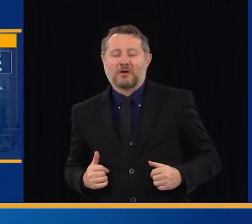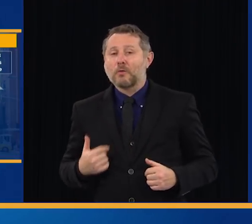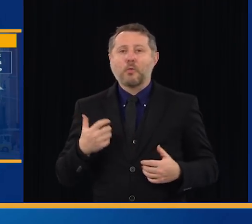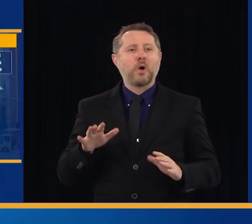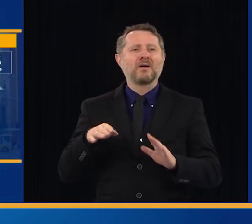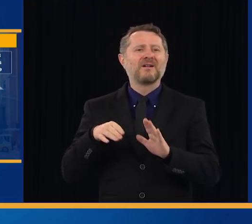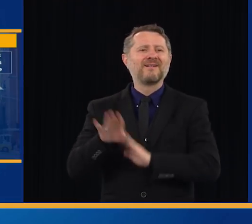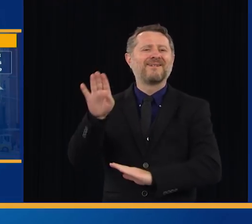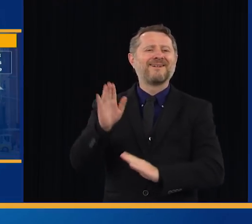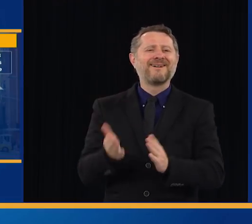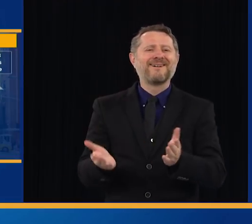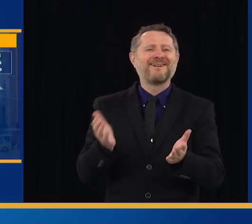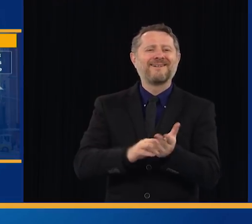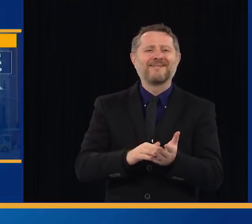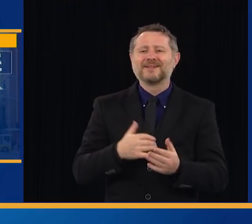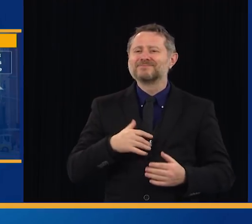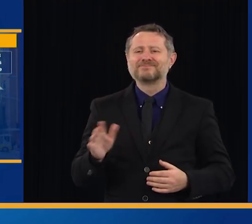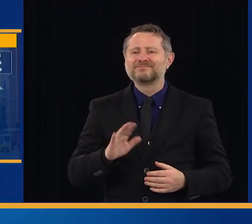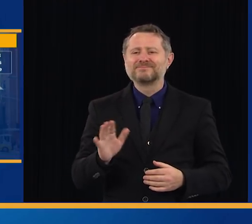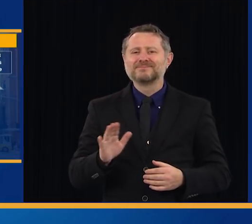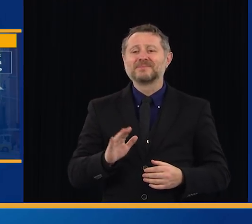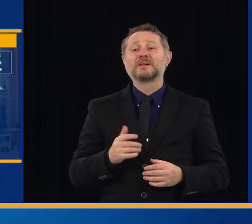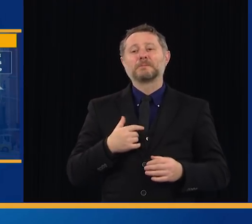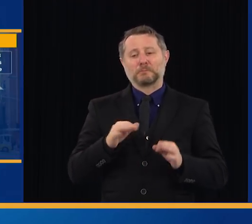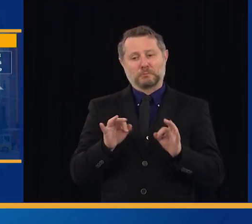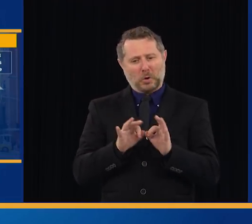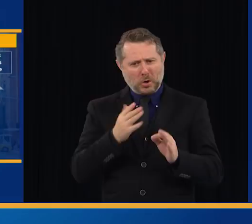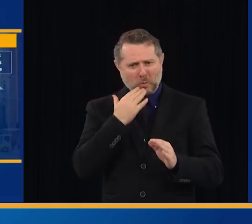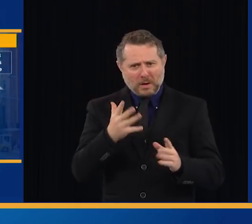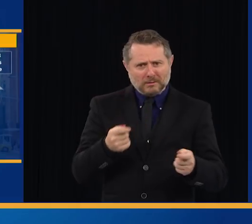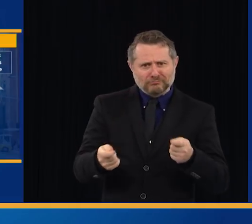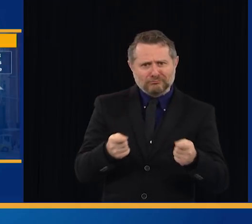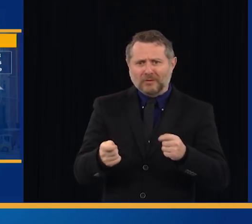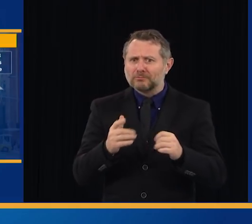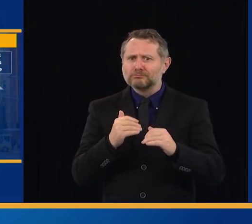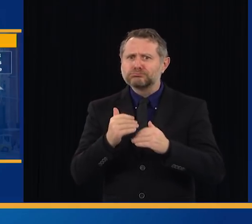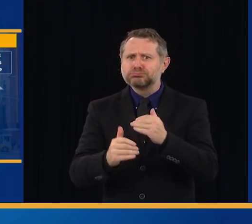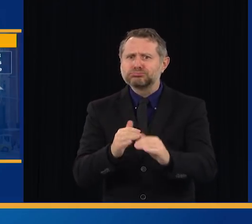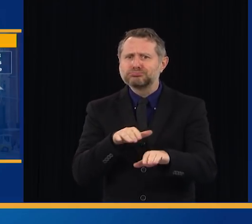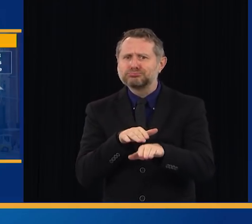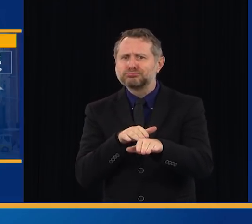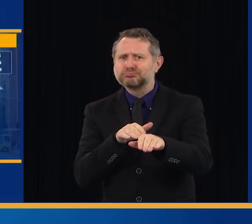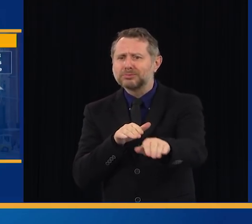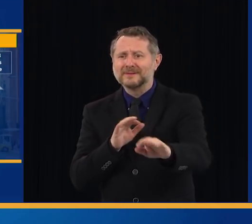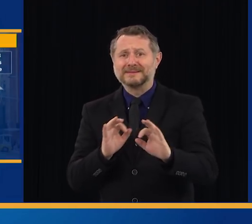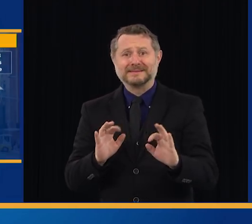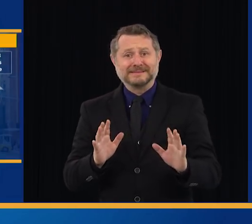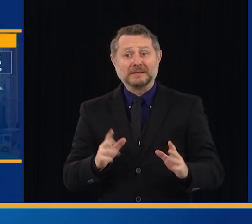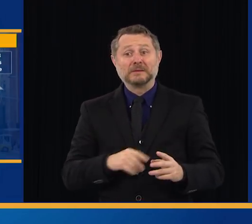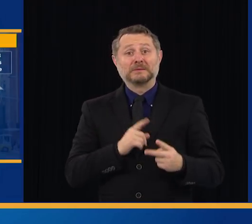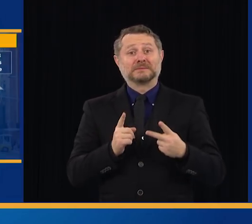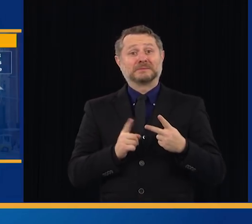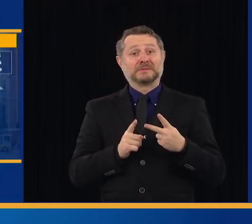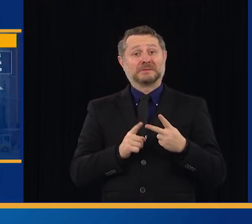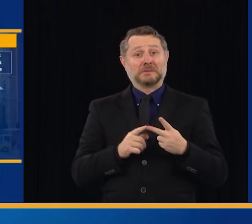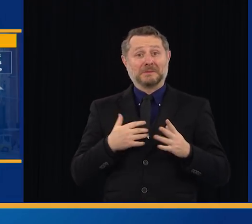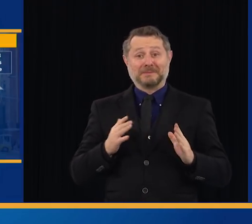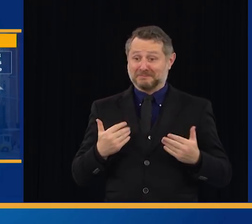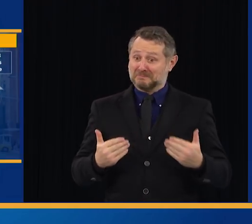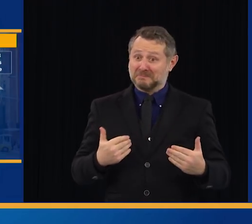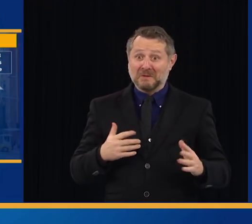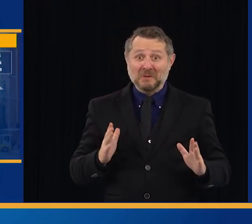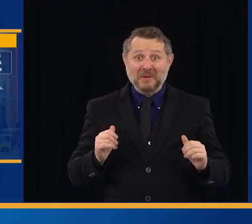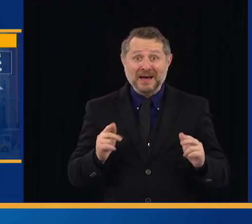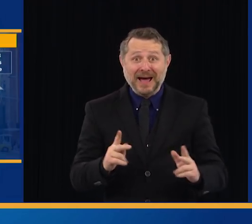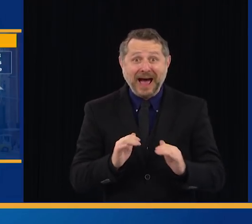made. Second, now go back that we have some stability and we can actually work